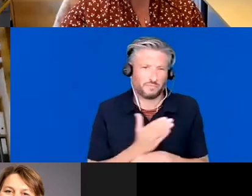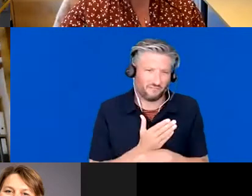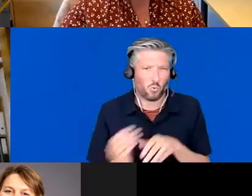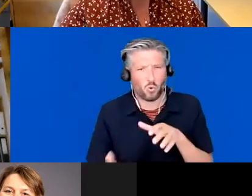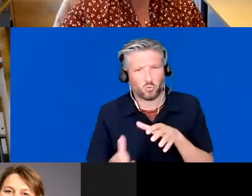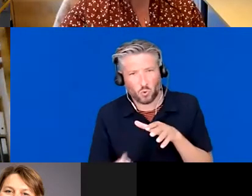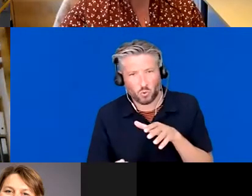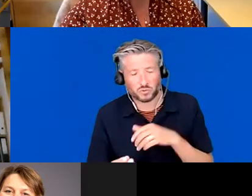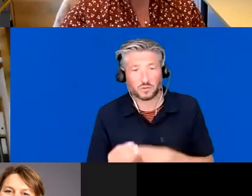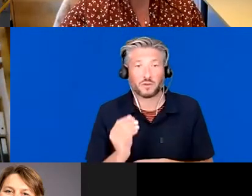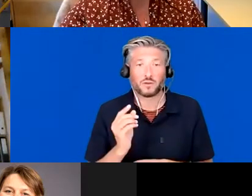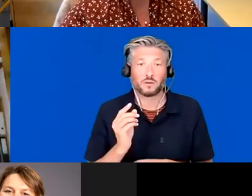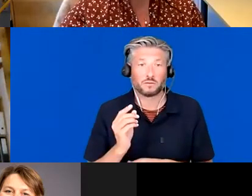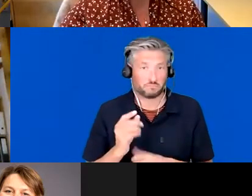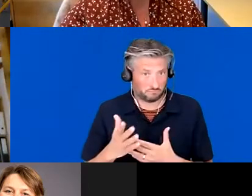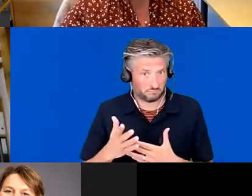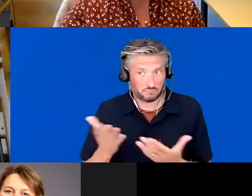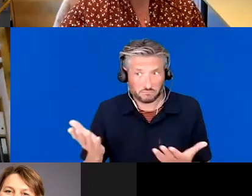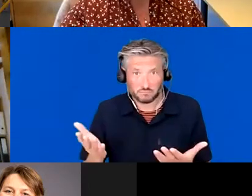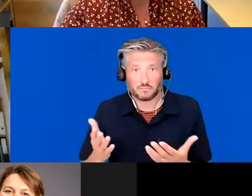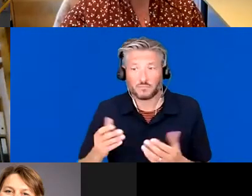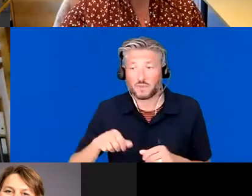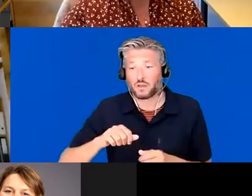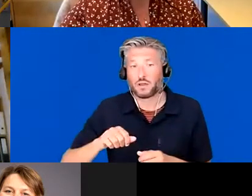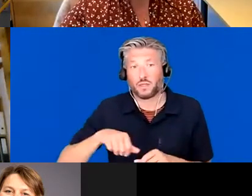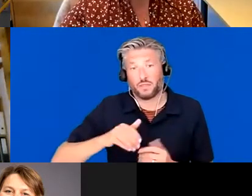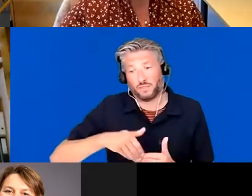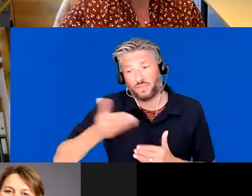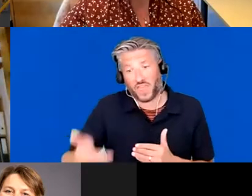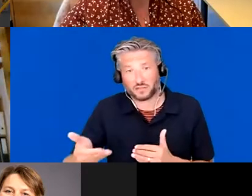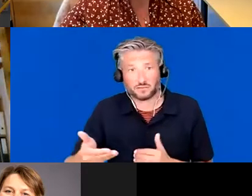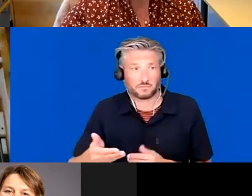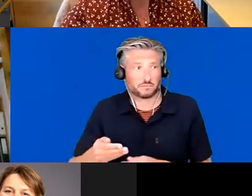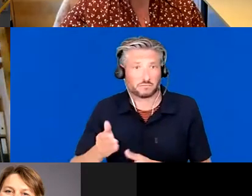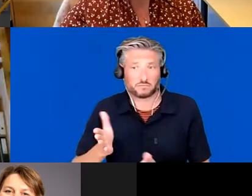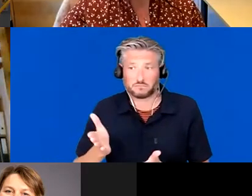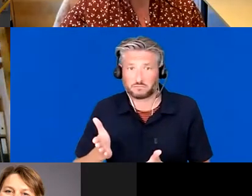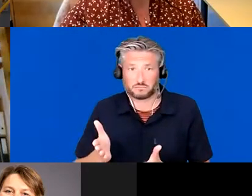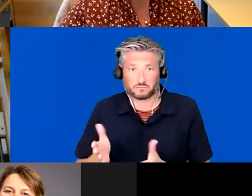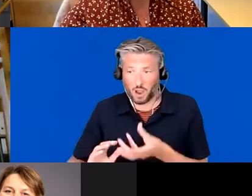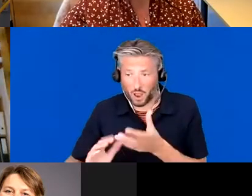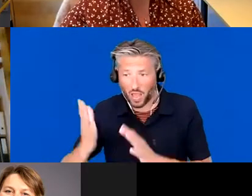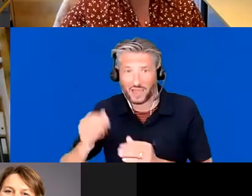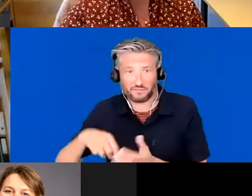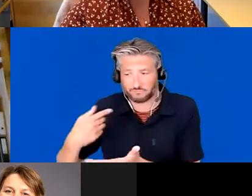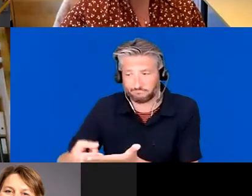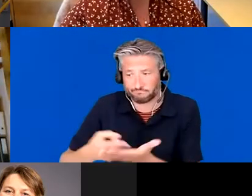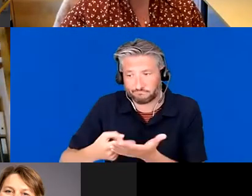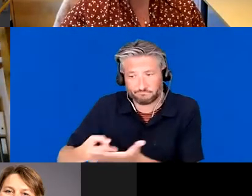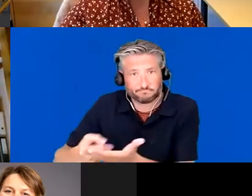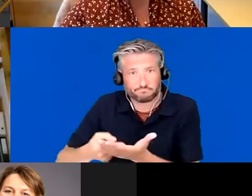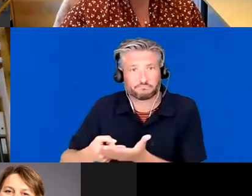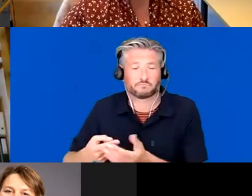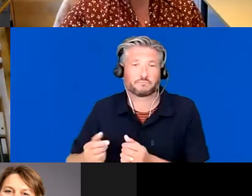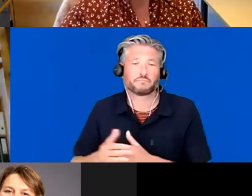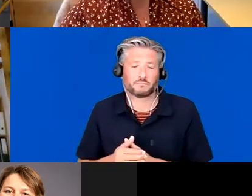met and then discussed it. For the paper presentations, poster presentations, they were pre-recorded. And yeah,